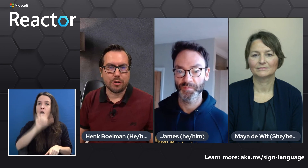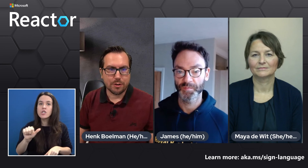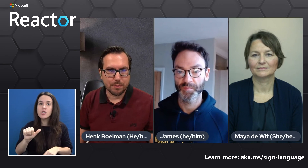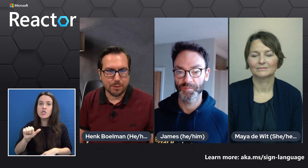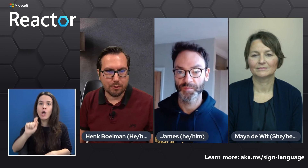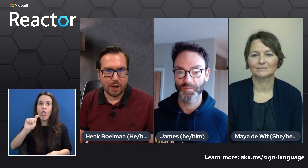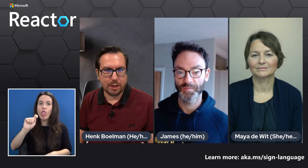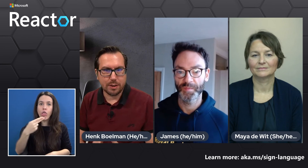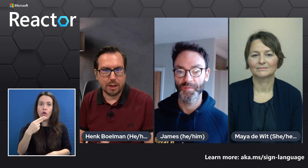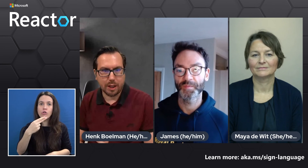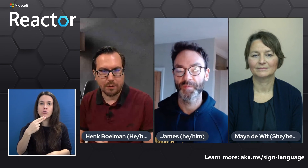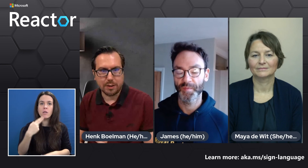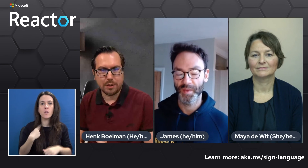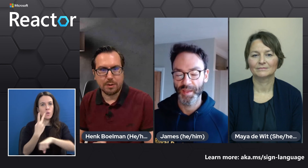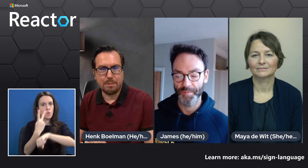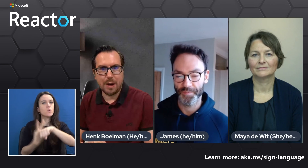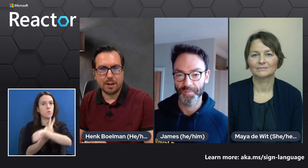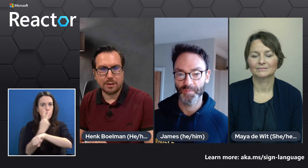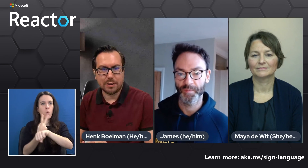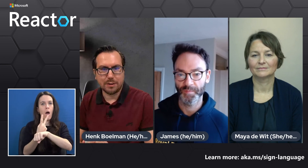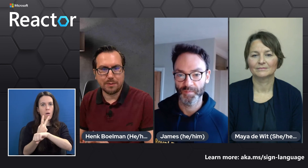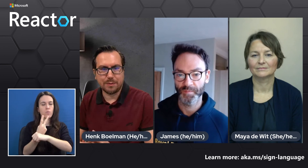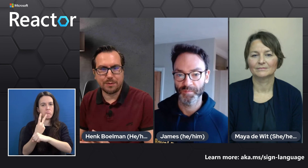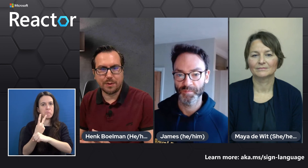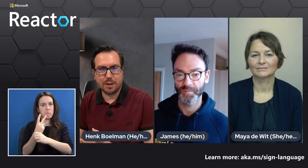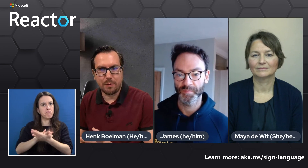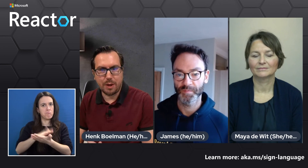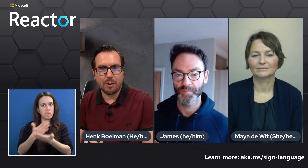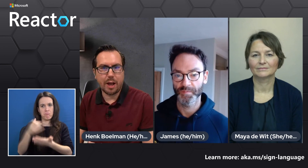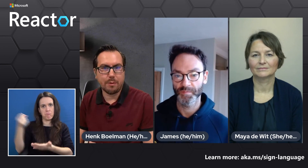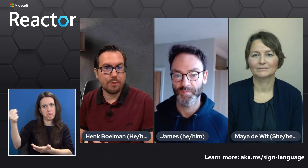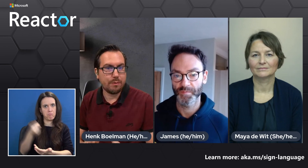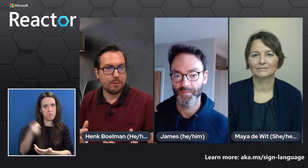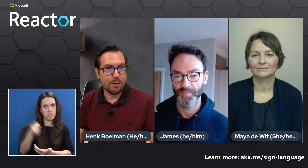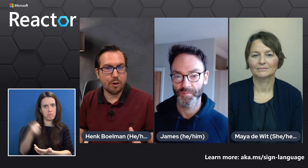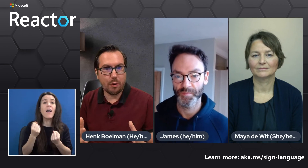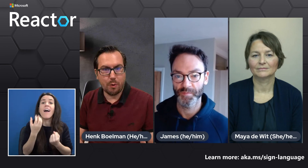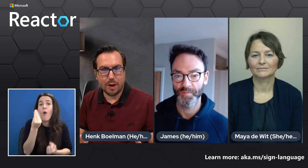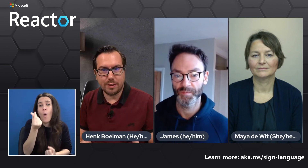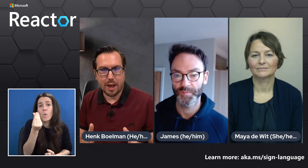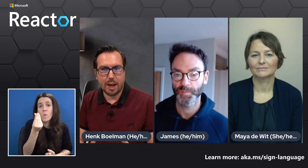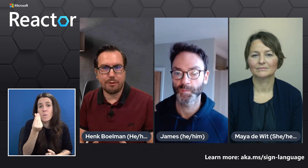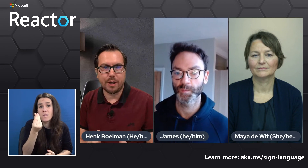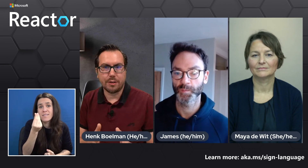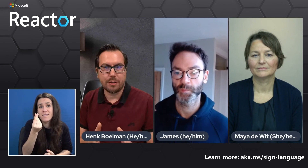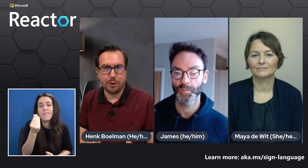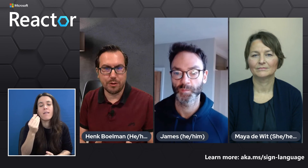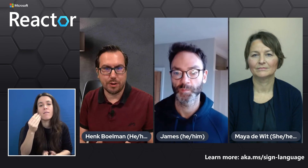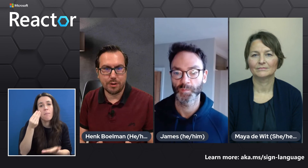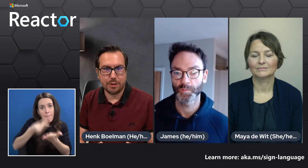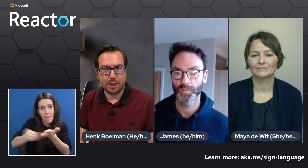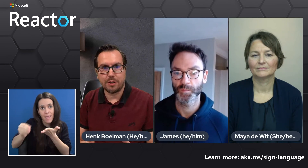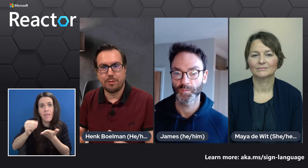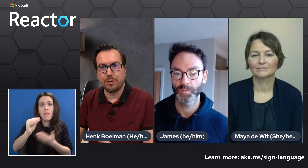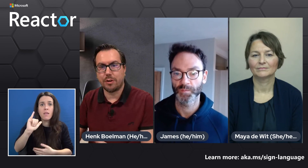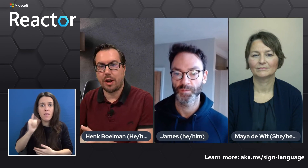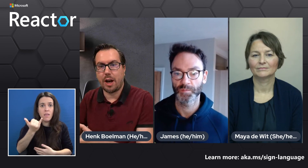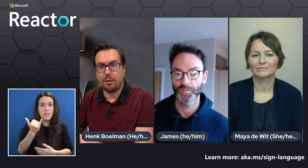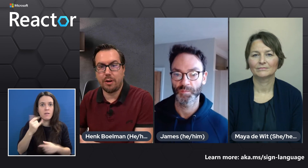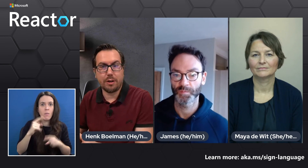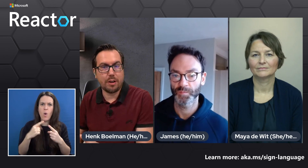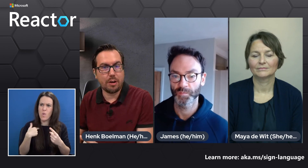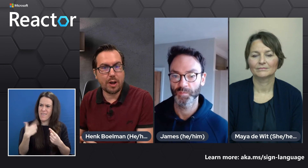there is a cost of adding sign language, but we were always having sponsors that